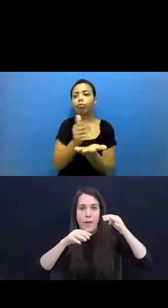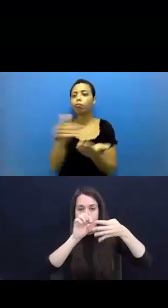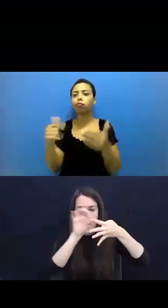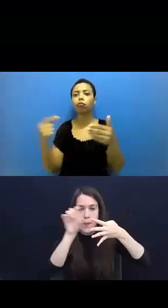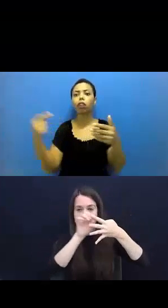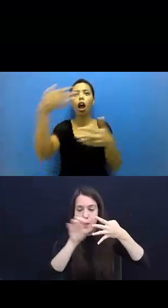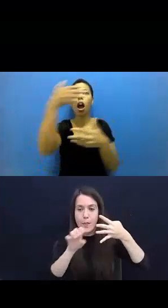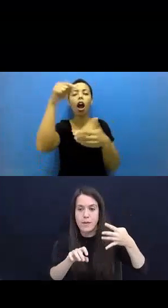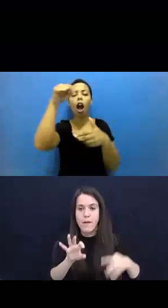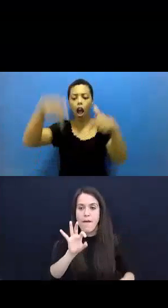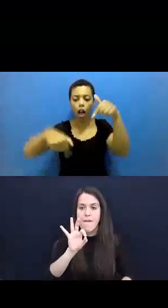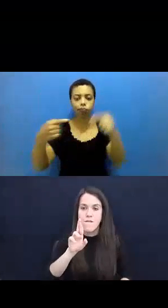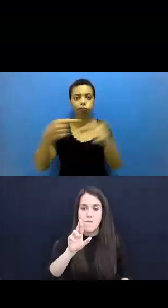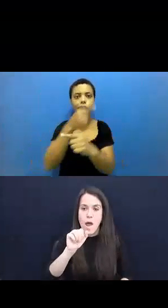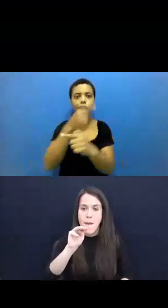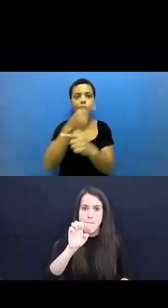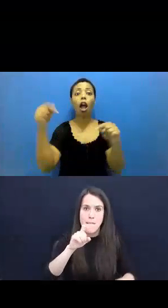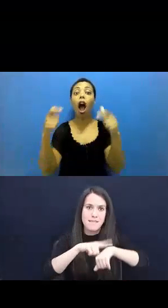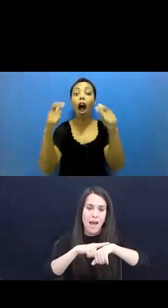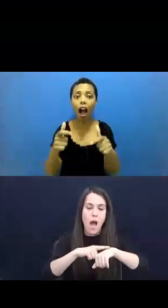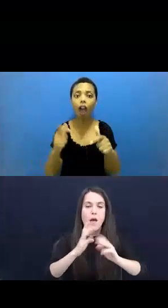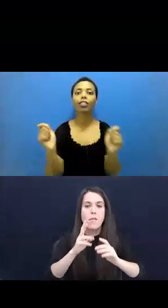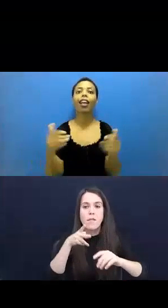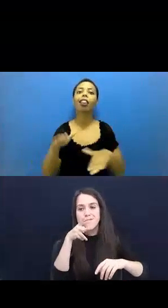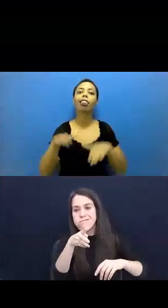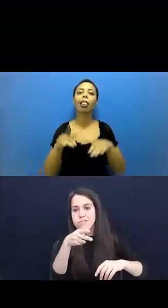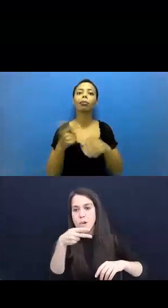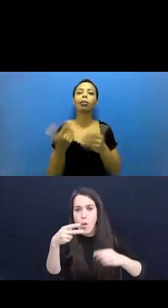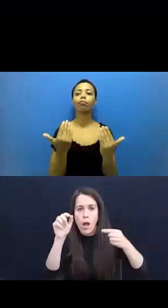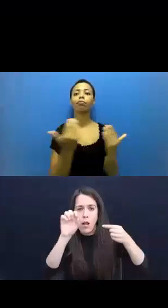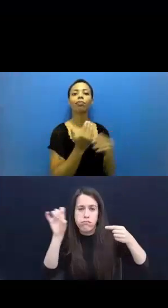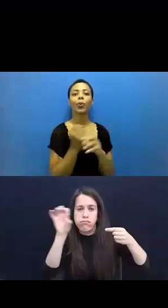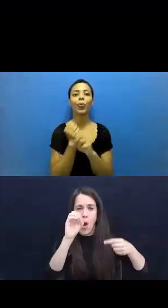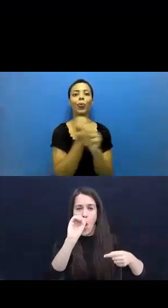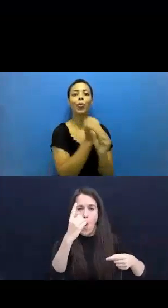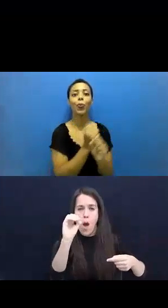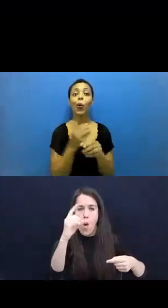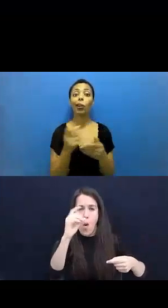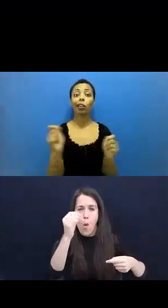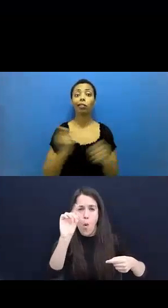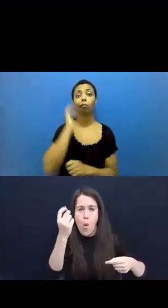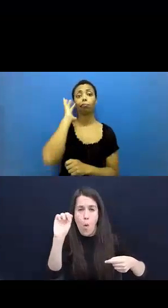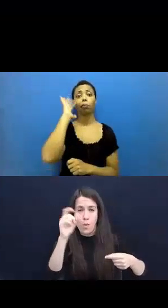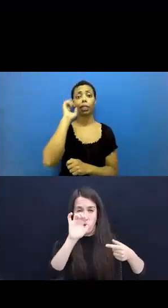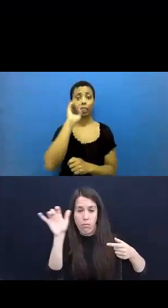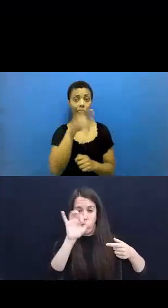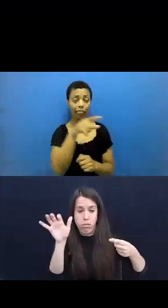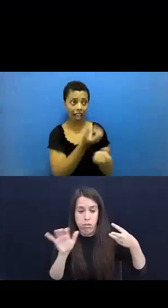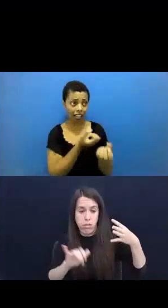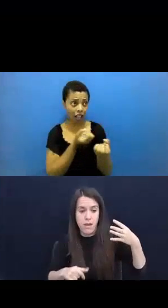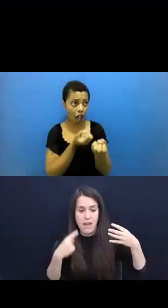mostly zeros, commas, and numbers. As you can imagine, to write this type of instructions can